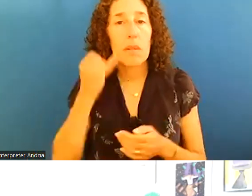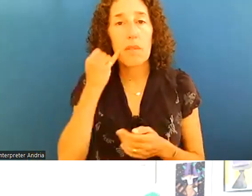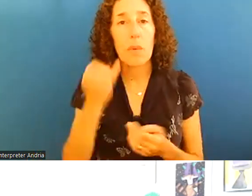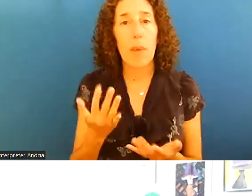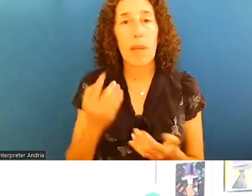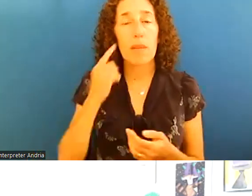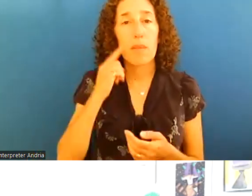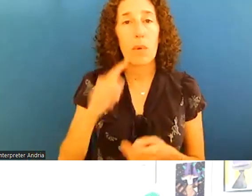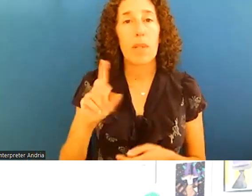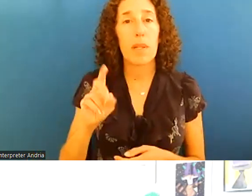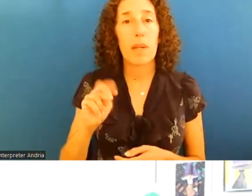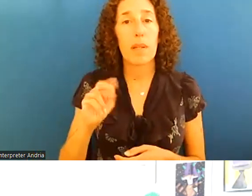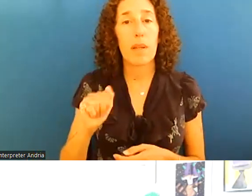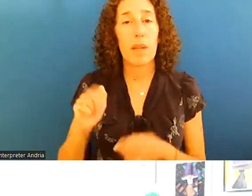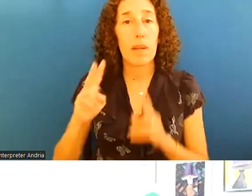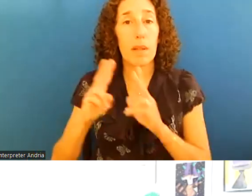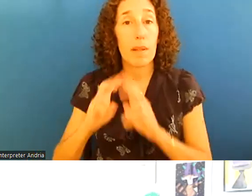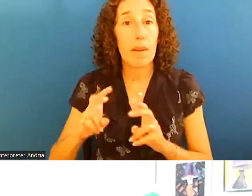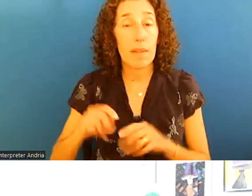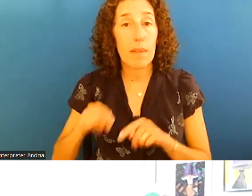Our jurisdiction sends it out to